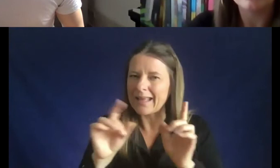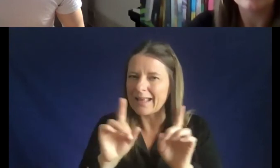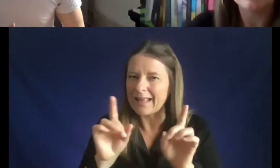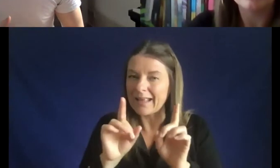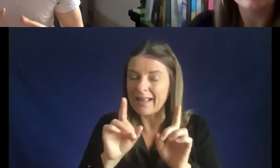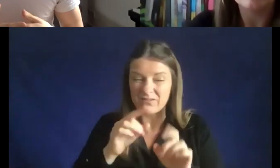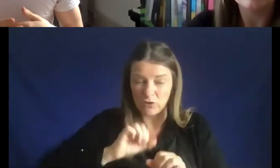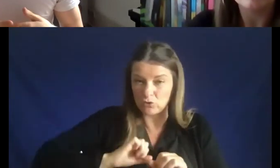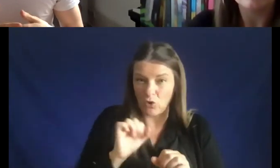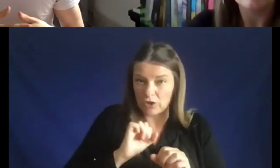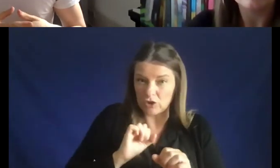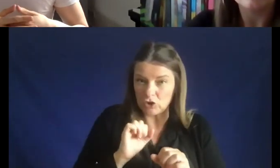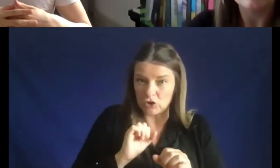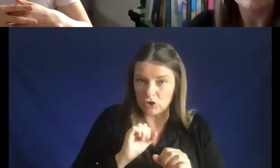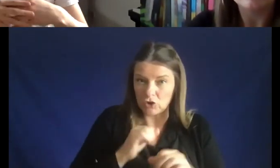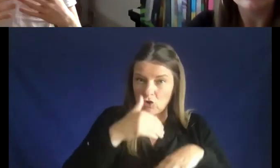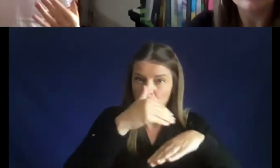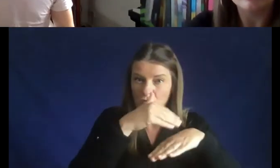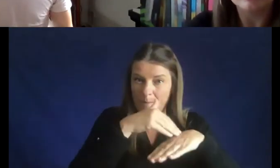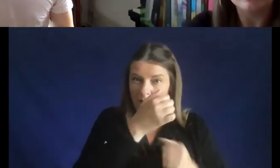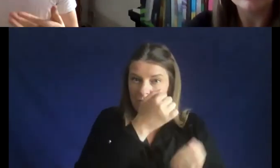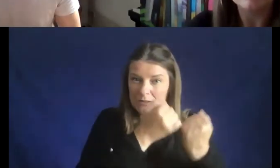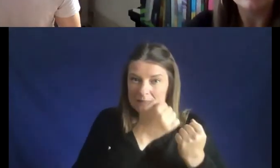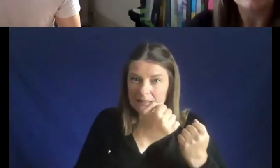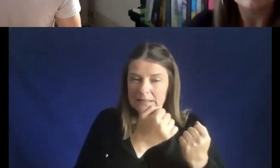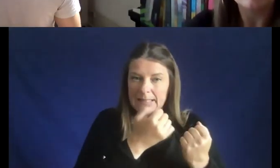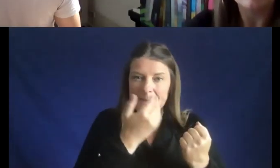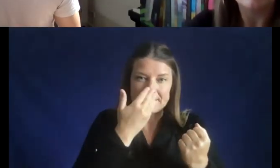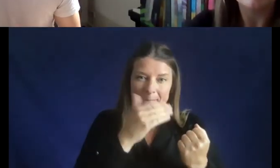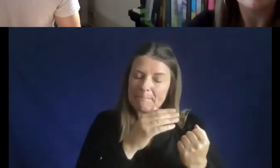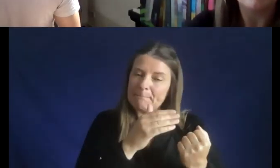have a problem in terms of